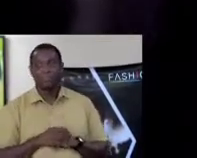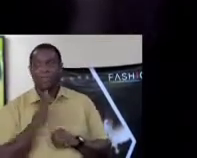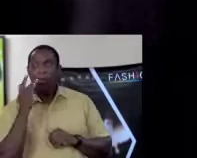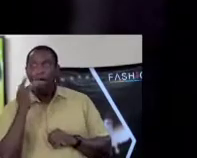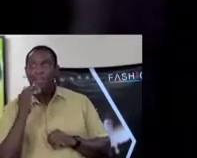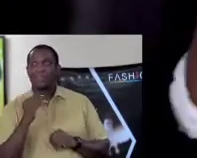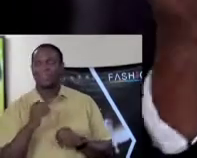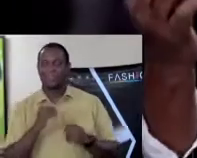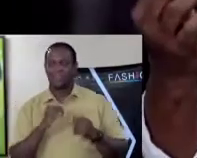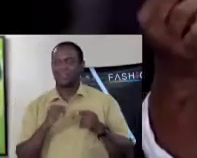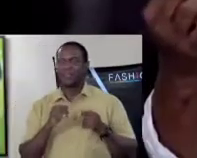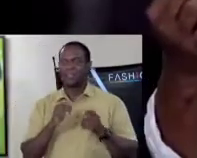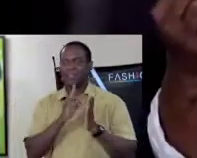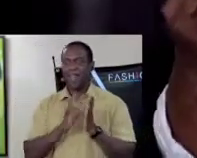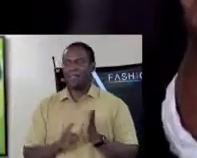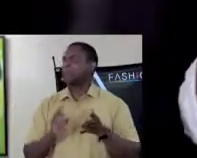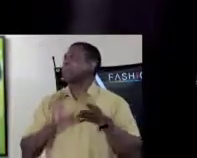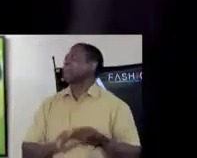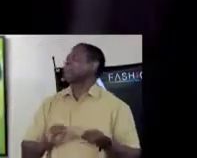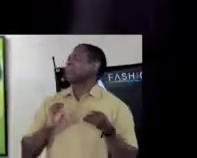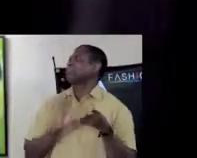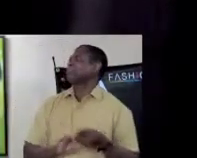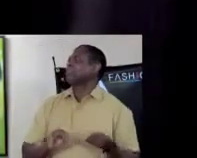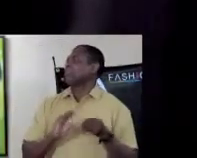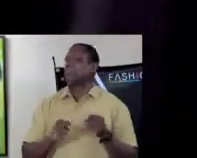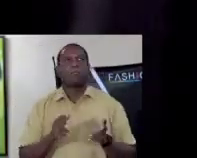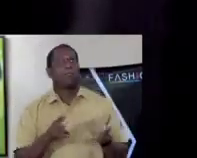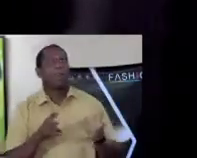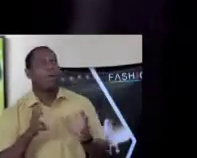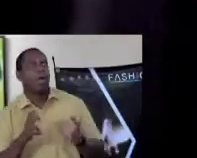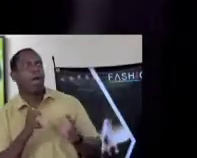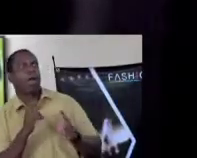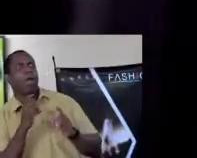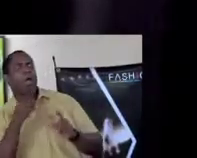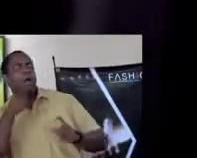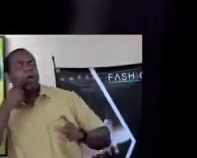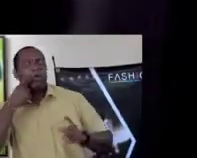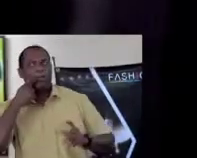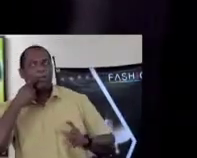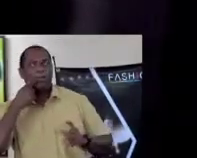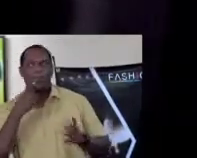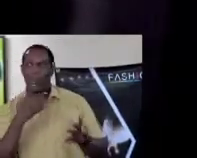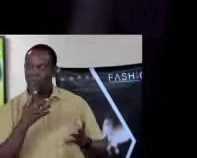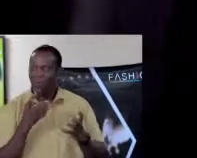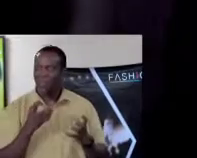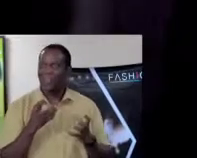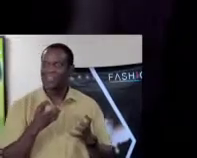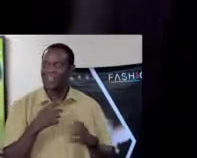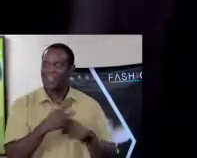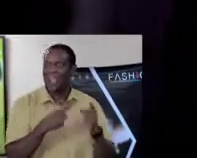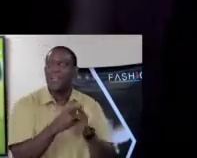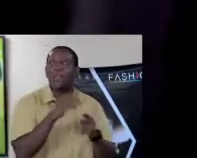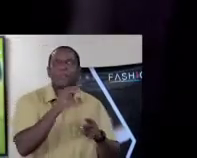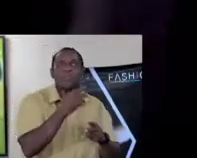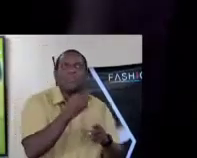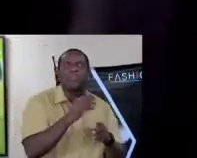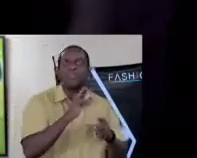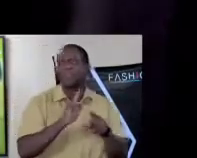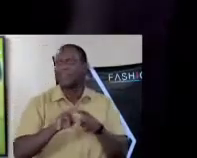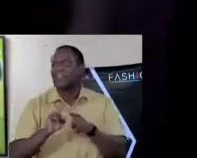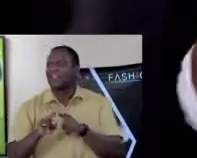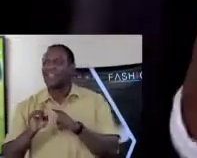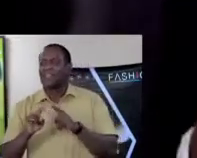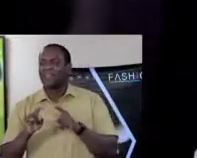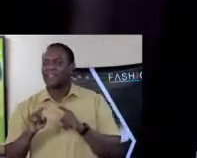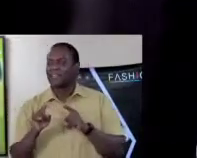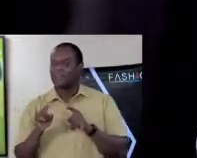storytelling, the few words that I would have scripted, the type of music used, I have to course you through an